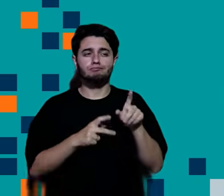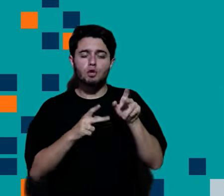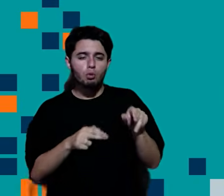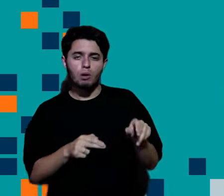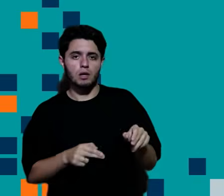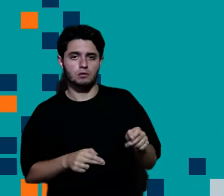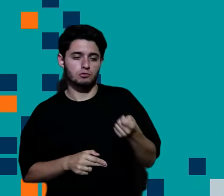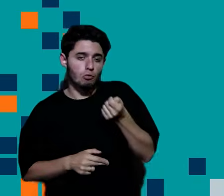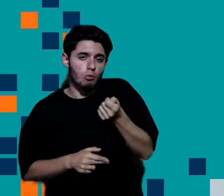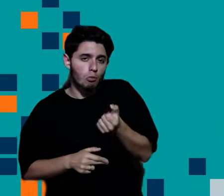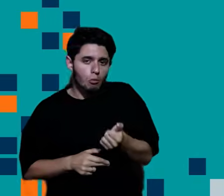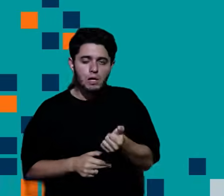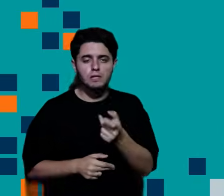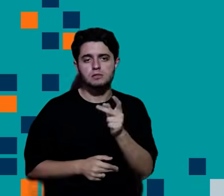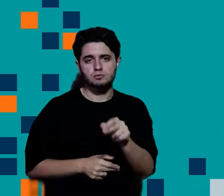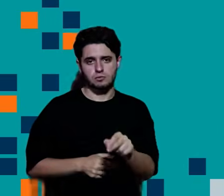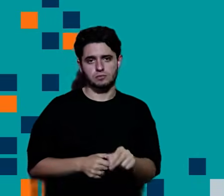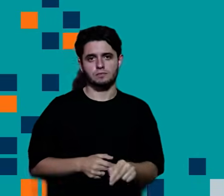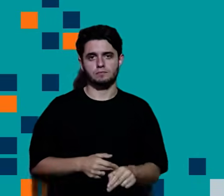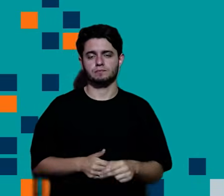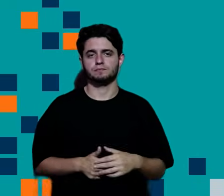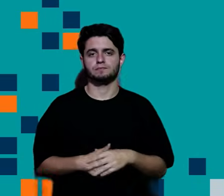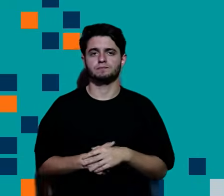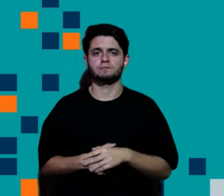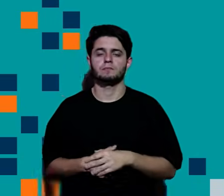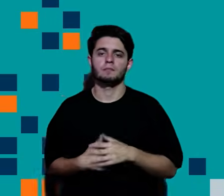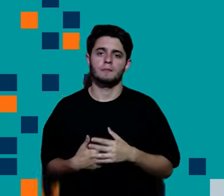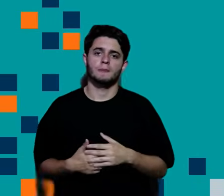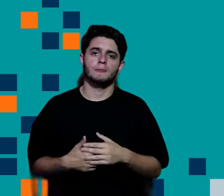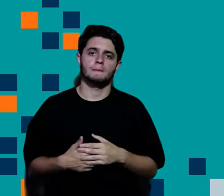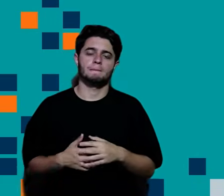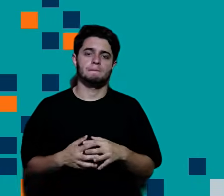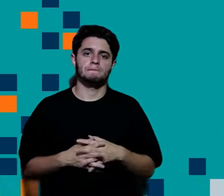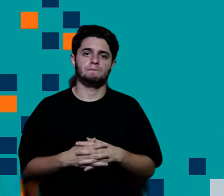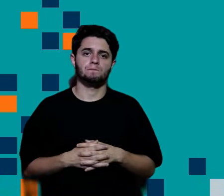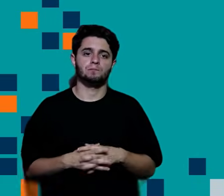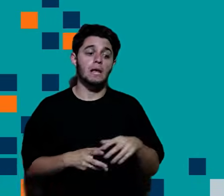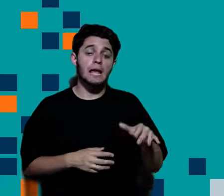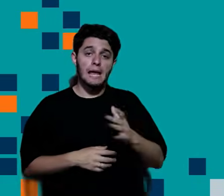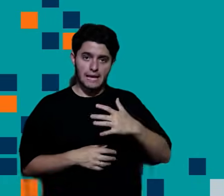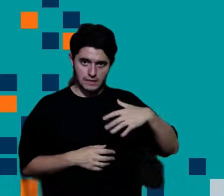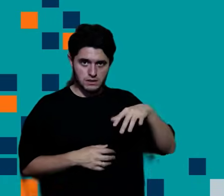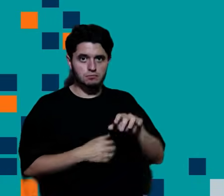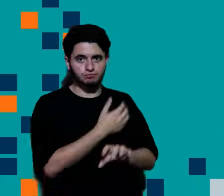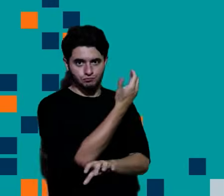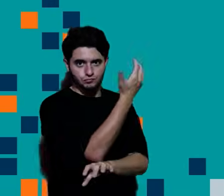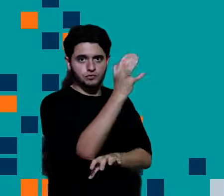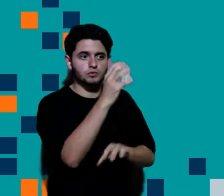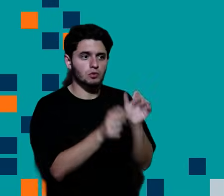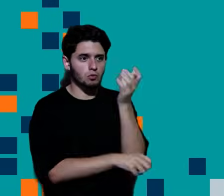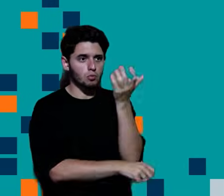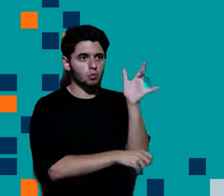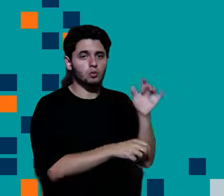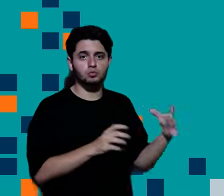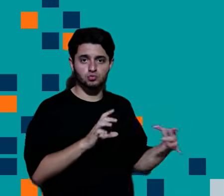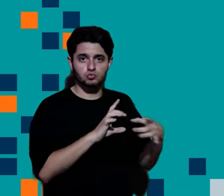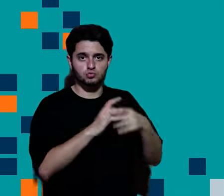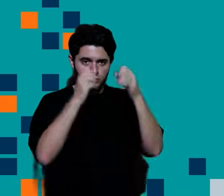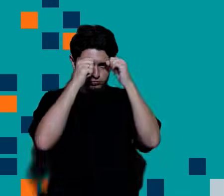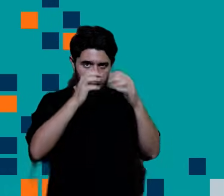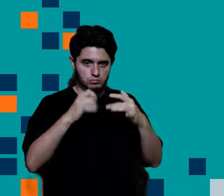the environments that we sometimes create. And this emerging area of mind health and the intersection